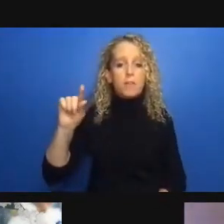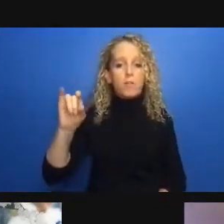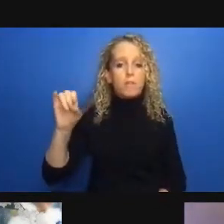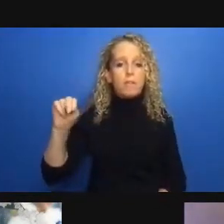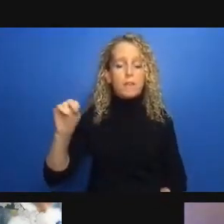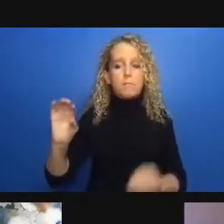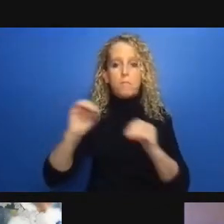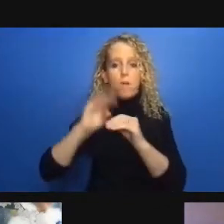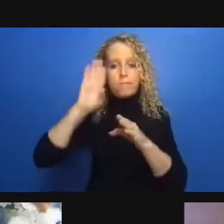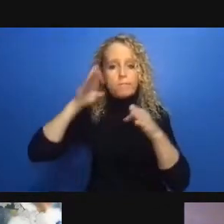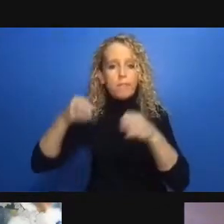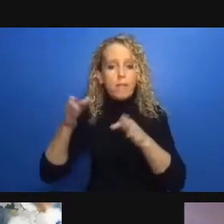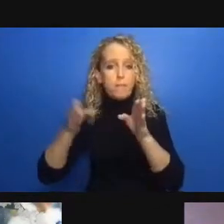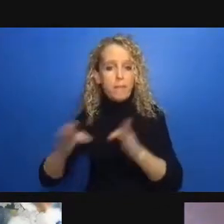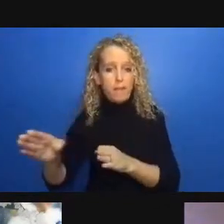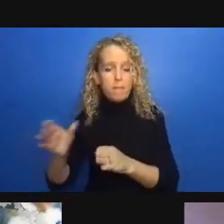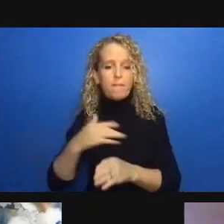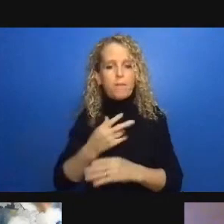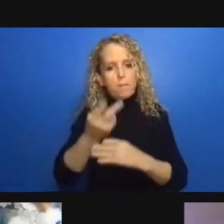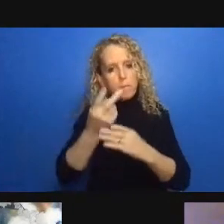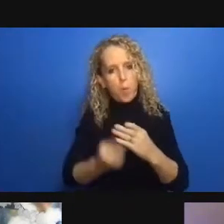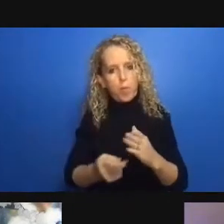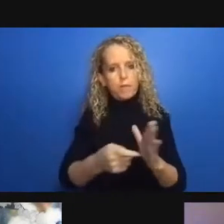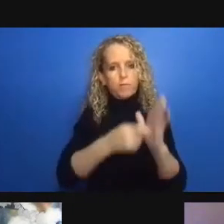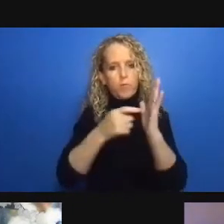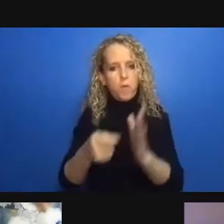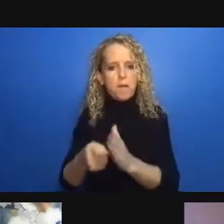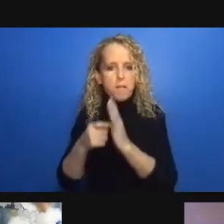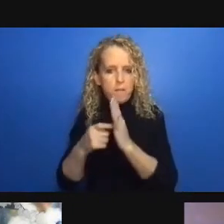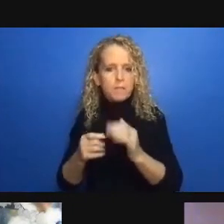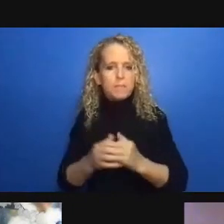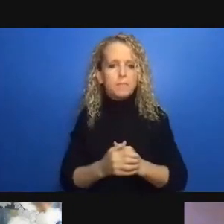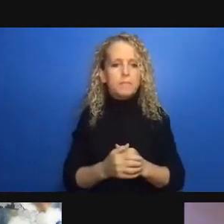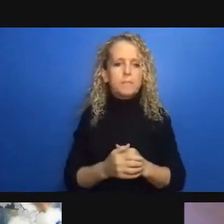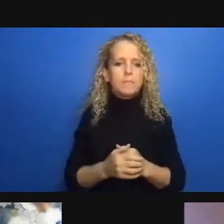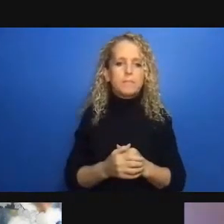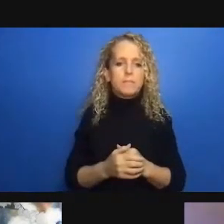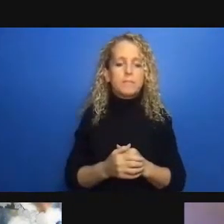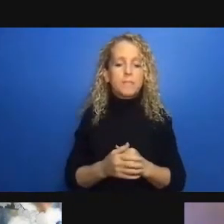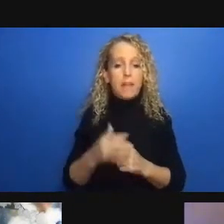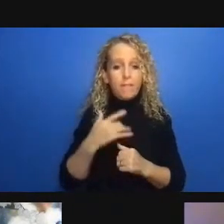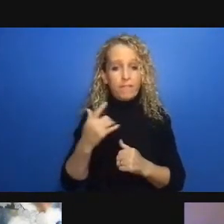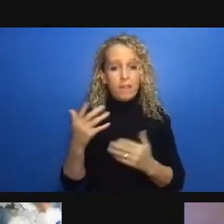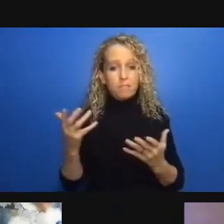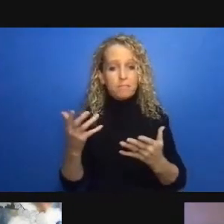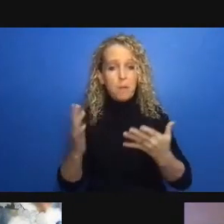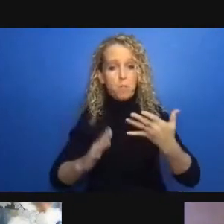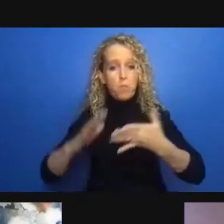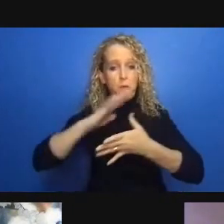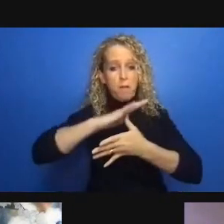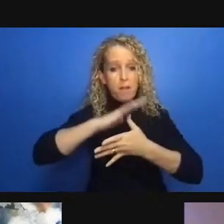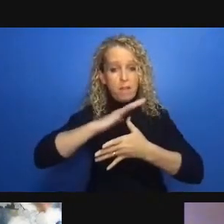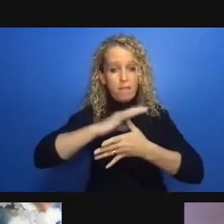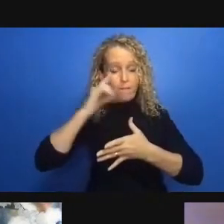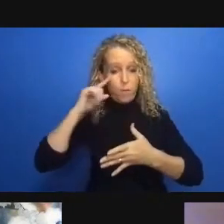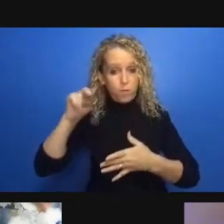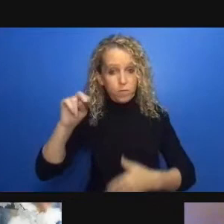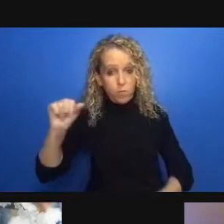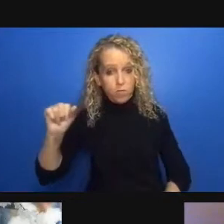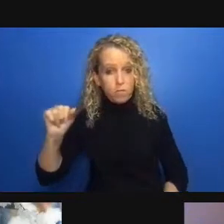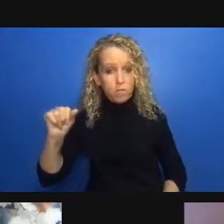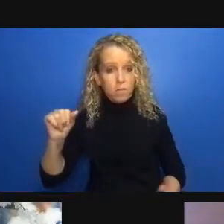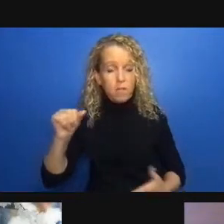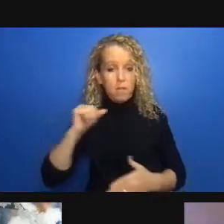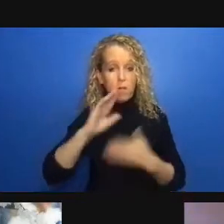I think it's both. I think, you know, up here we have to say, is this a priority for our province? Does everybody actually care